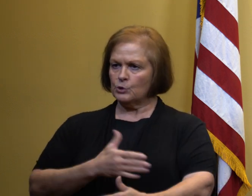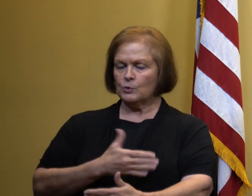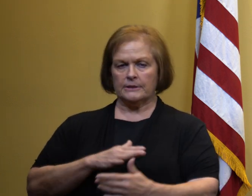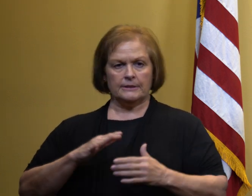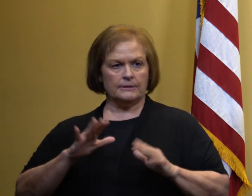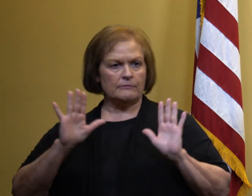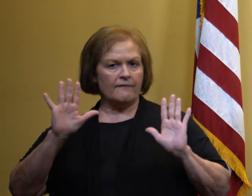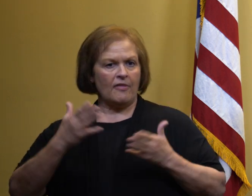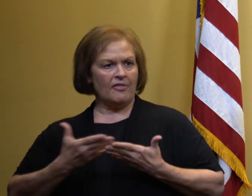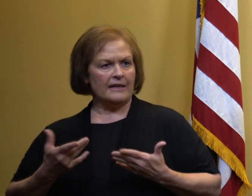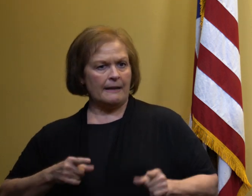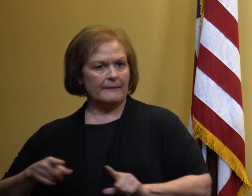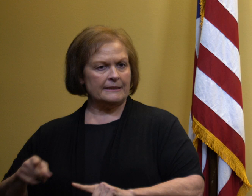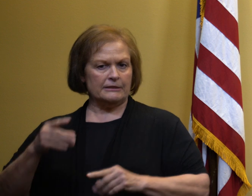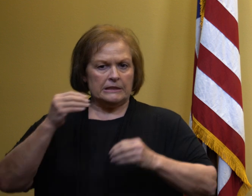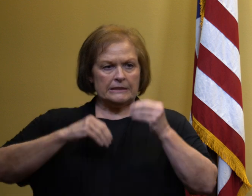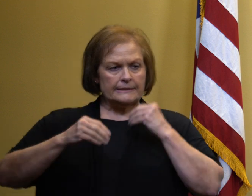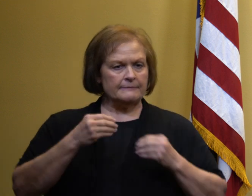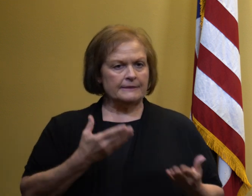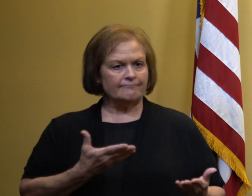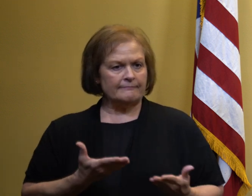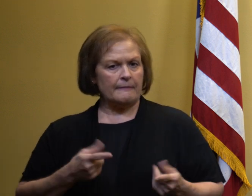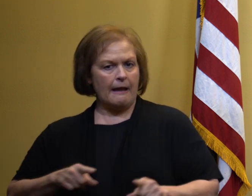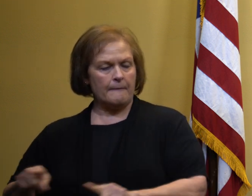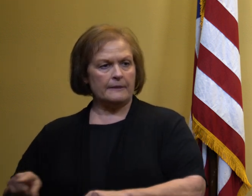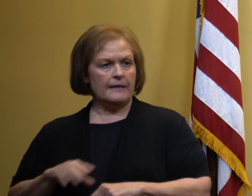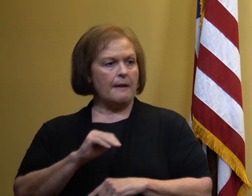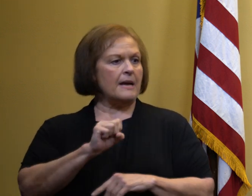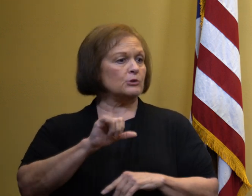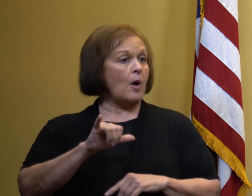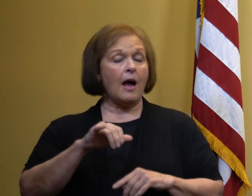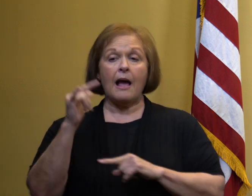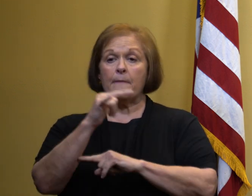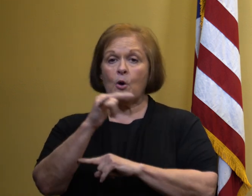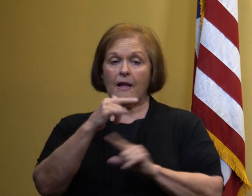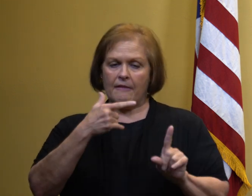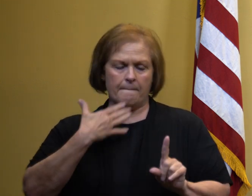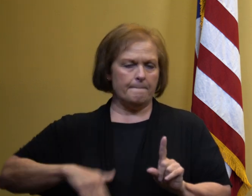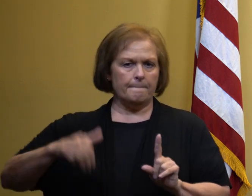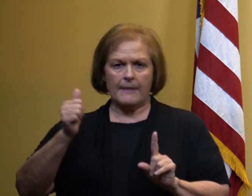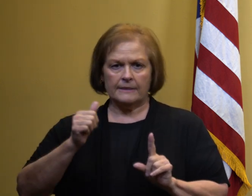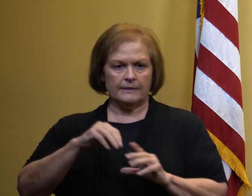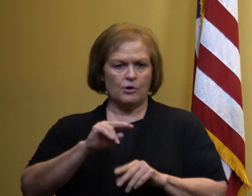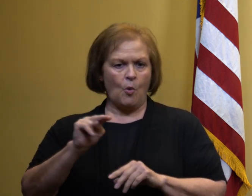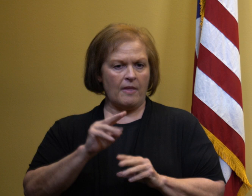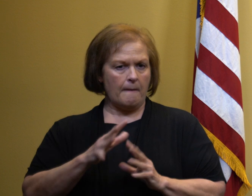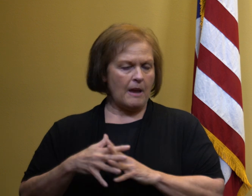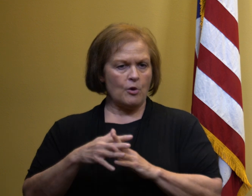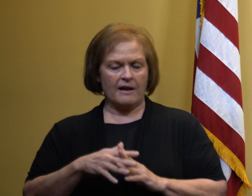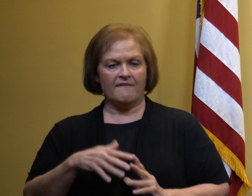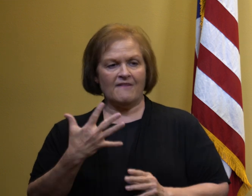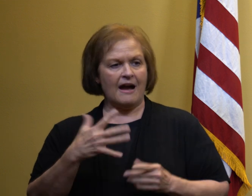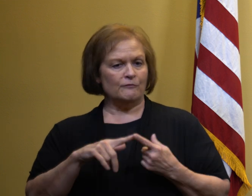scene, of course, our cuisine and events. MSY named Best Airport in North America with 5